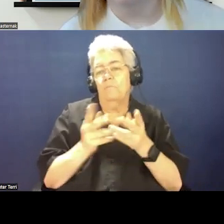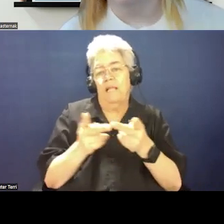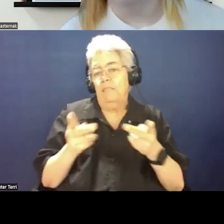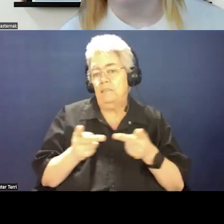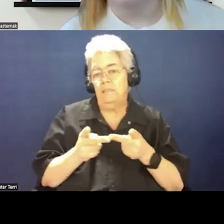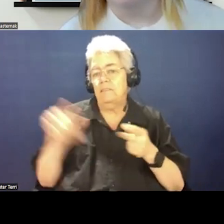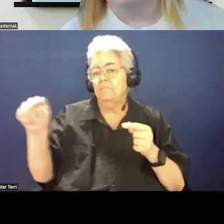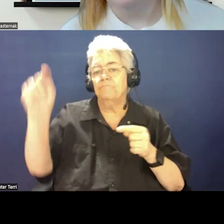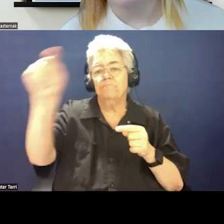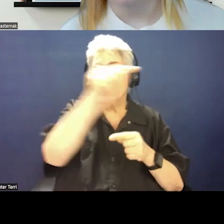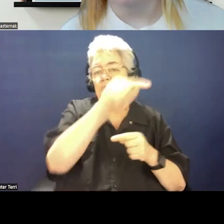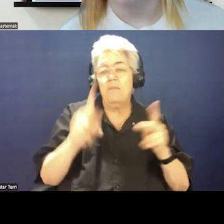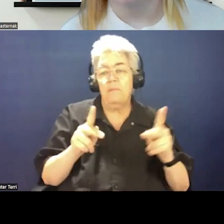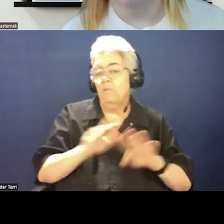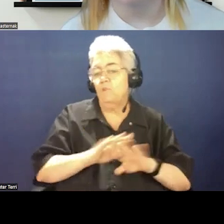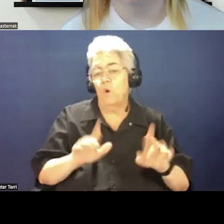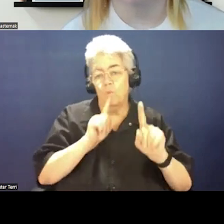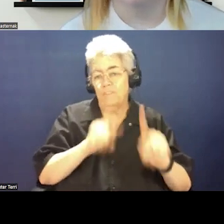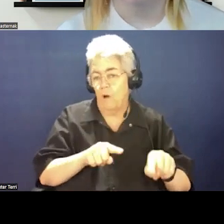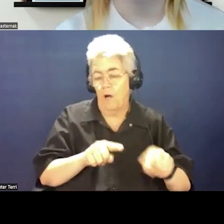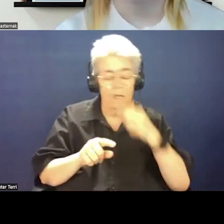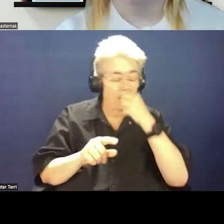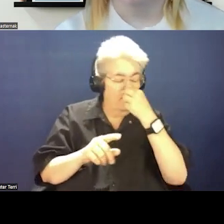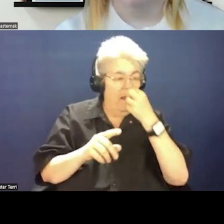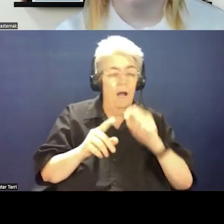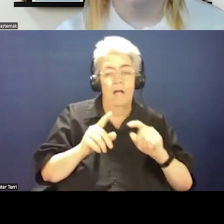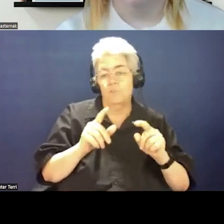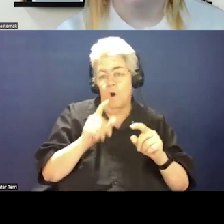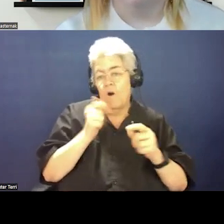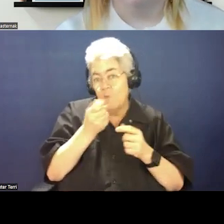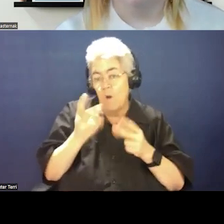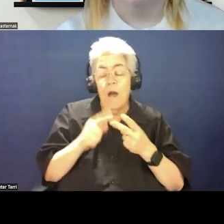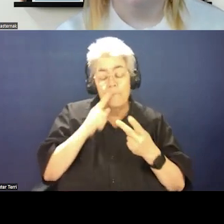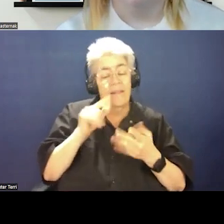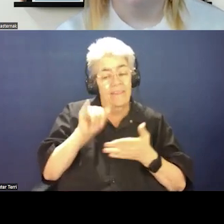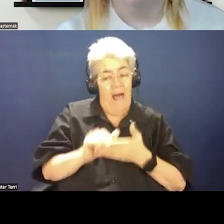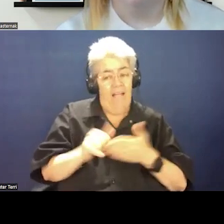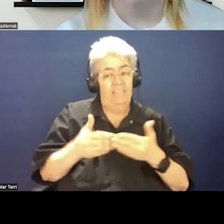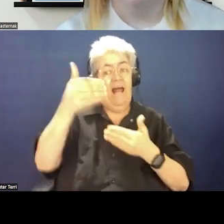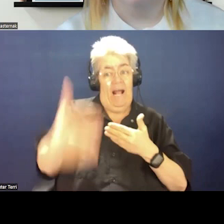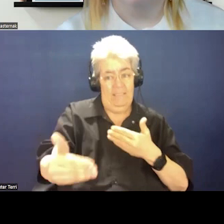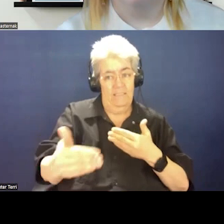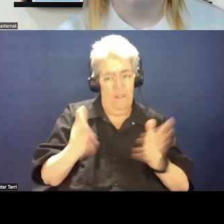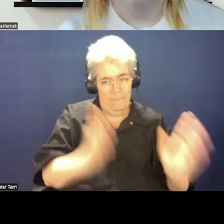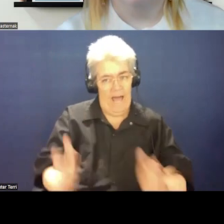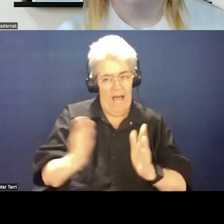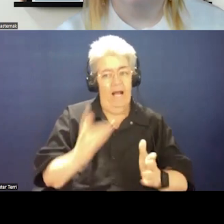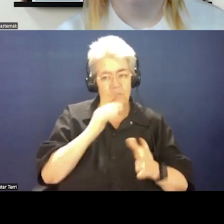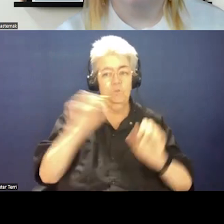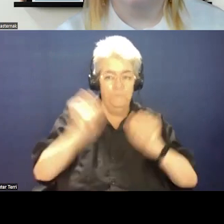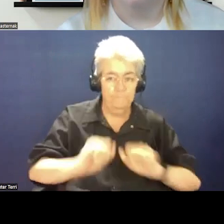enough respondents that you can draw conclusions, but that's kind of the next wave of where we're going and hoping to get this so that we